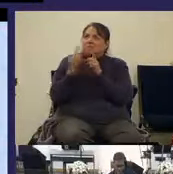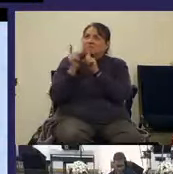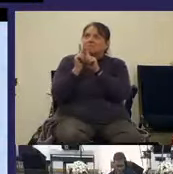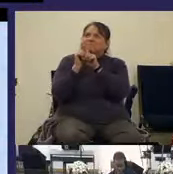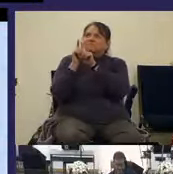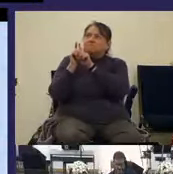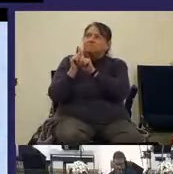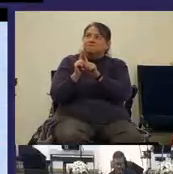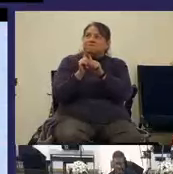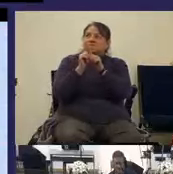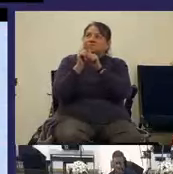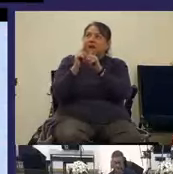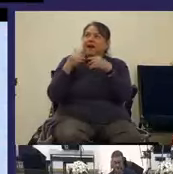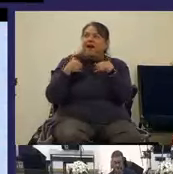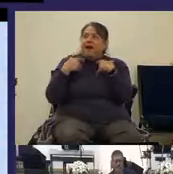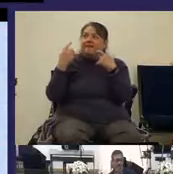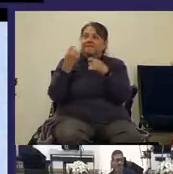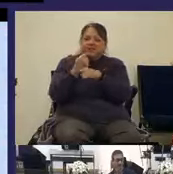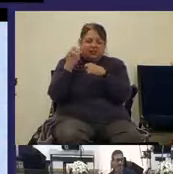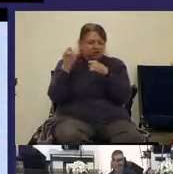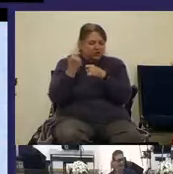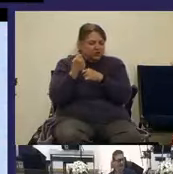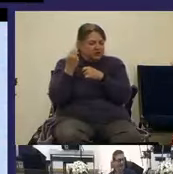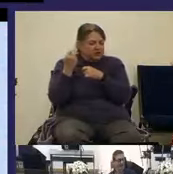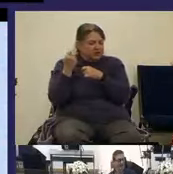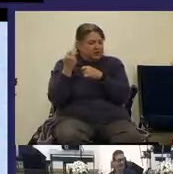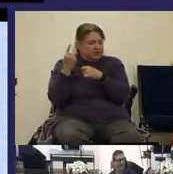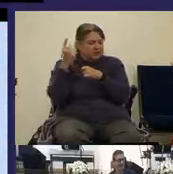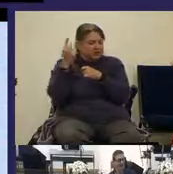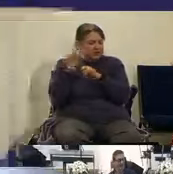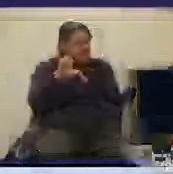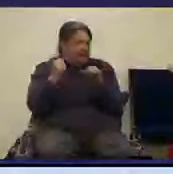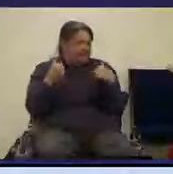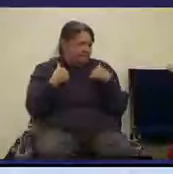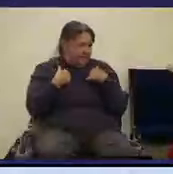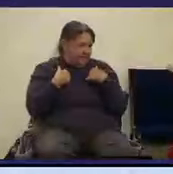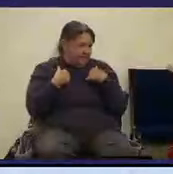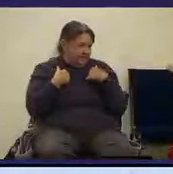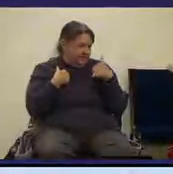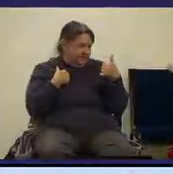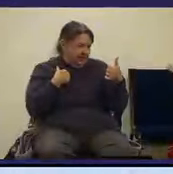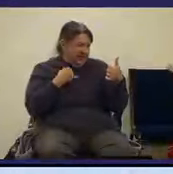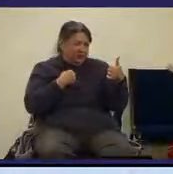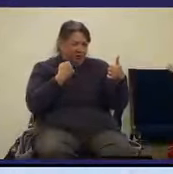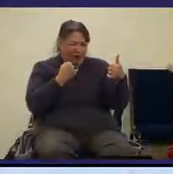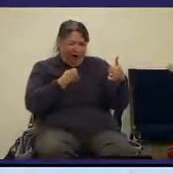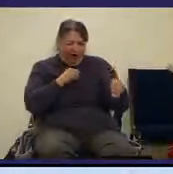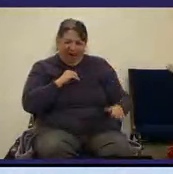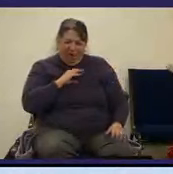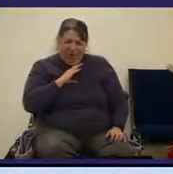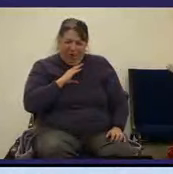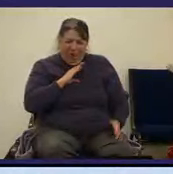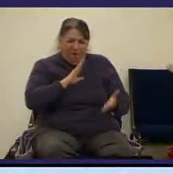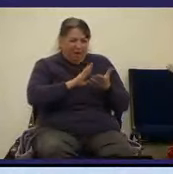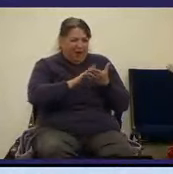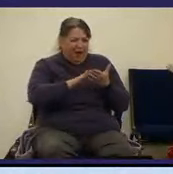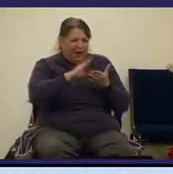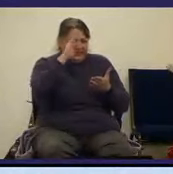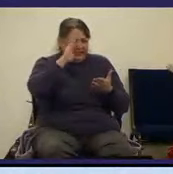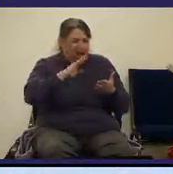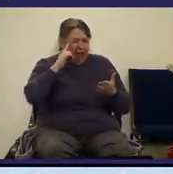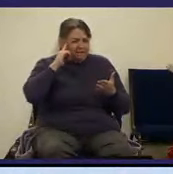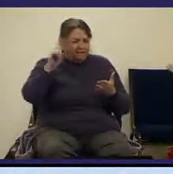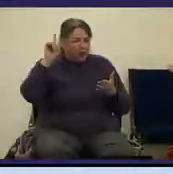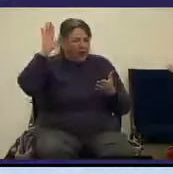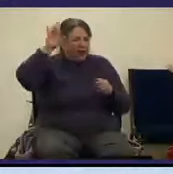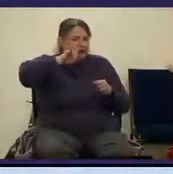in knowing that you are saved. Praise God for His word and for His